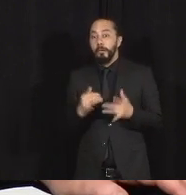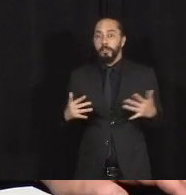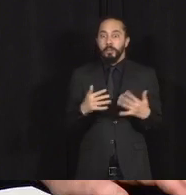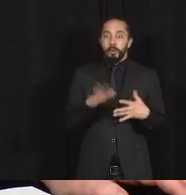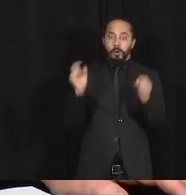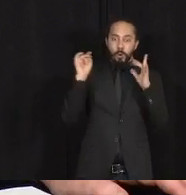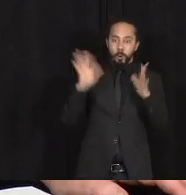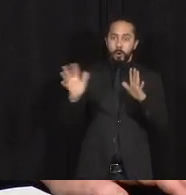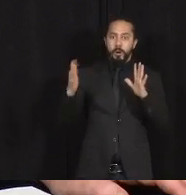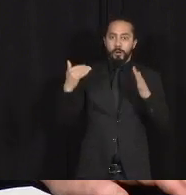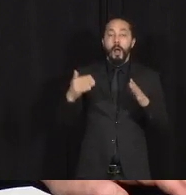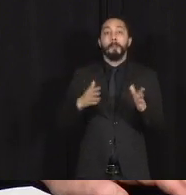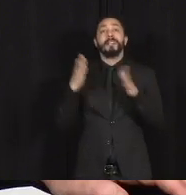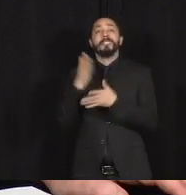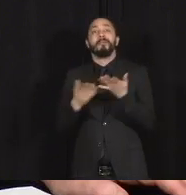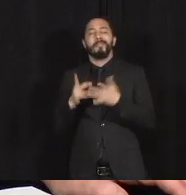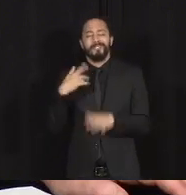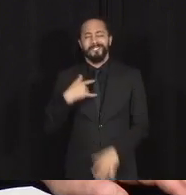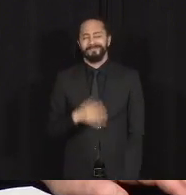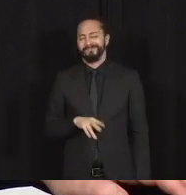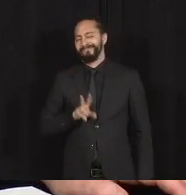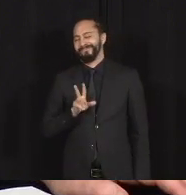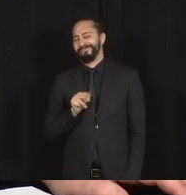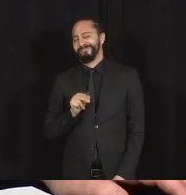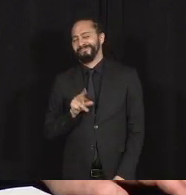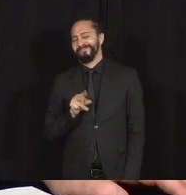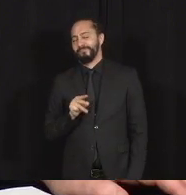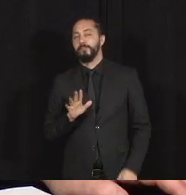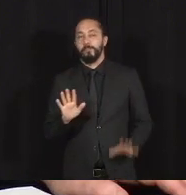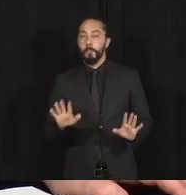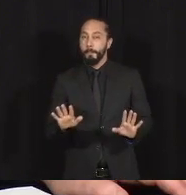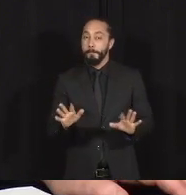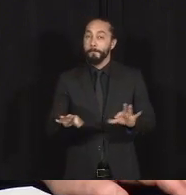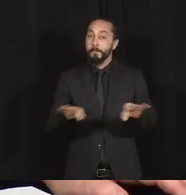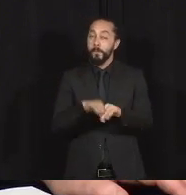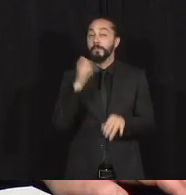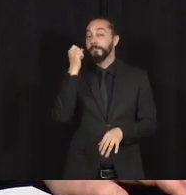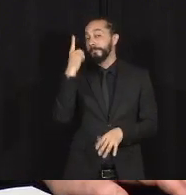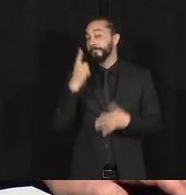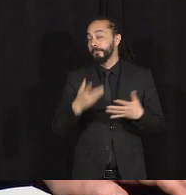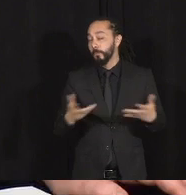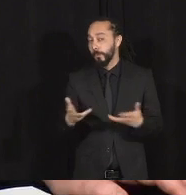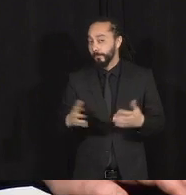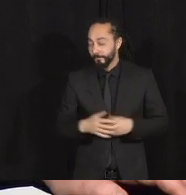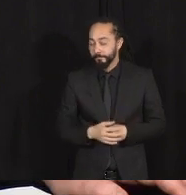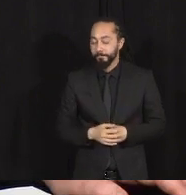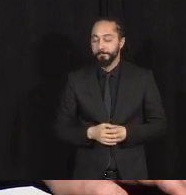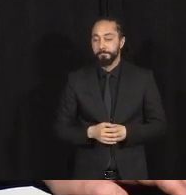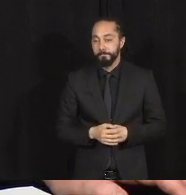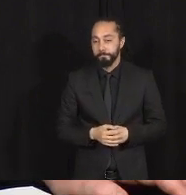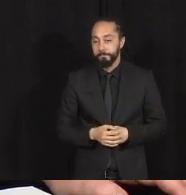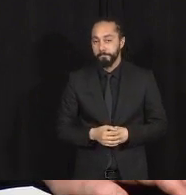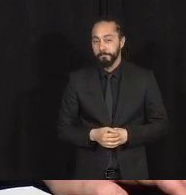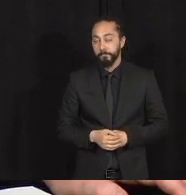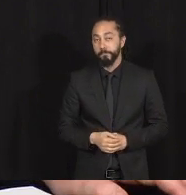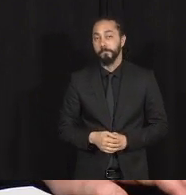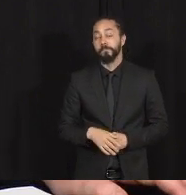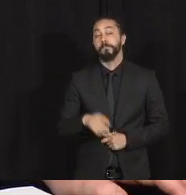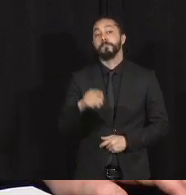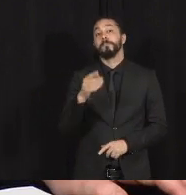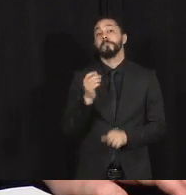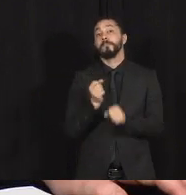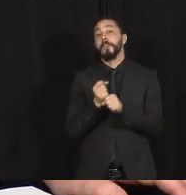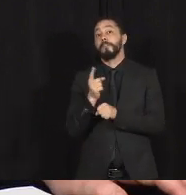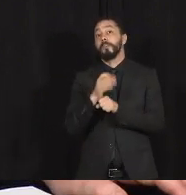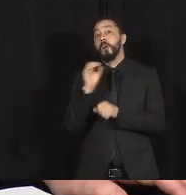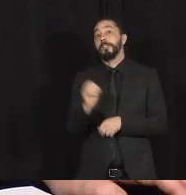and consider carefully the following: that every year in Ontario, we lose about